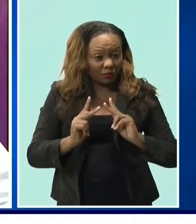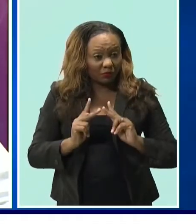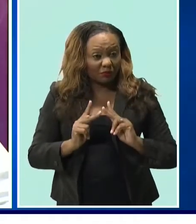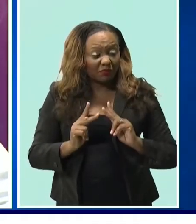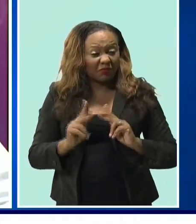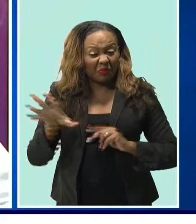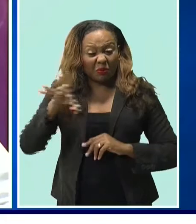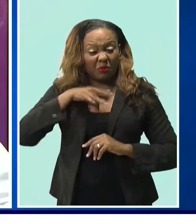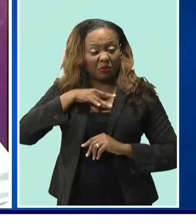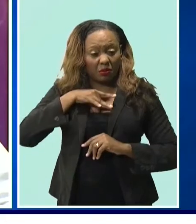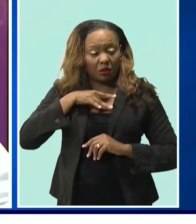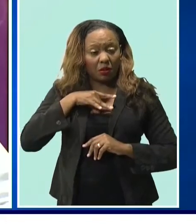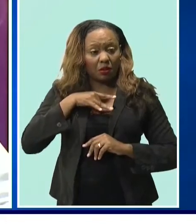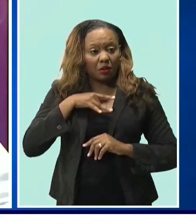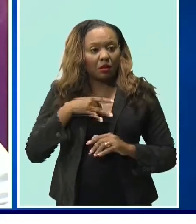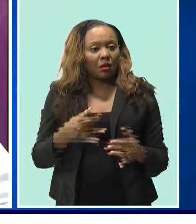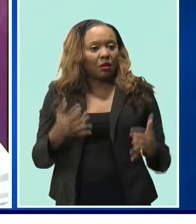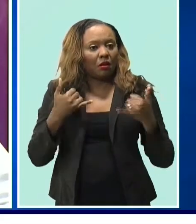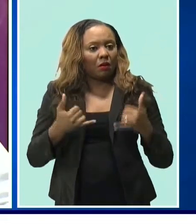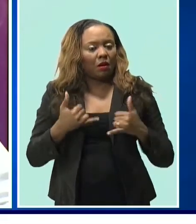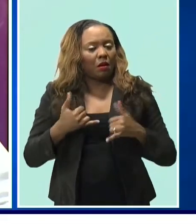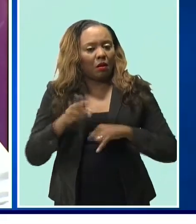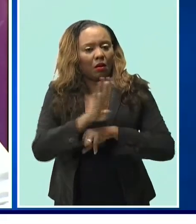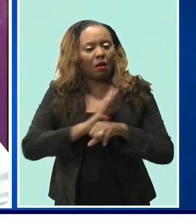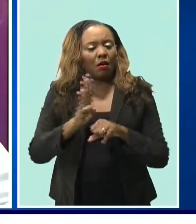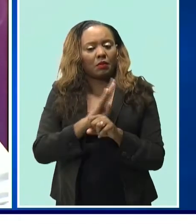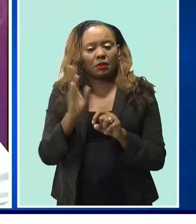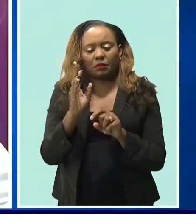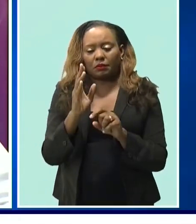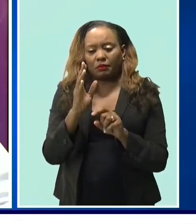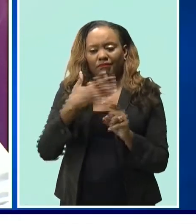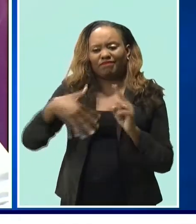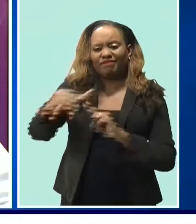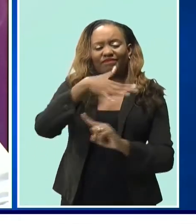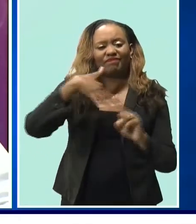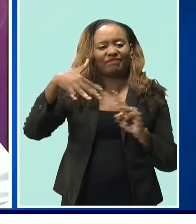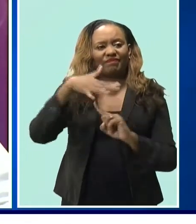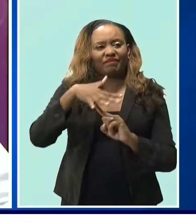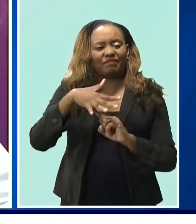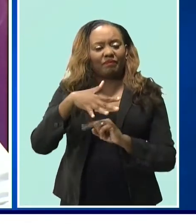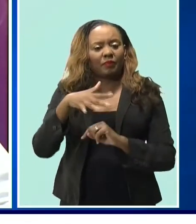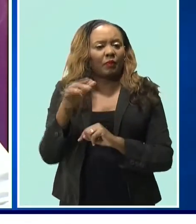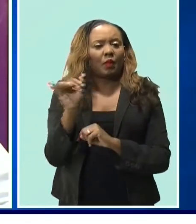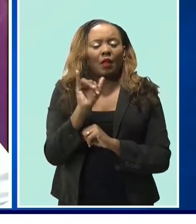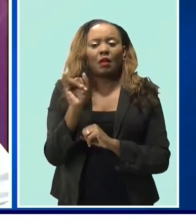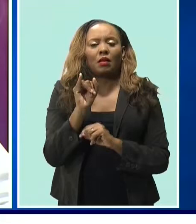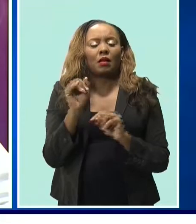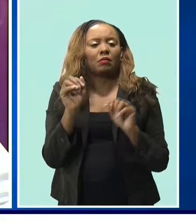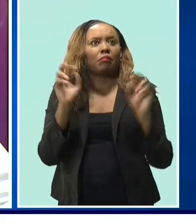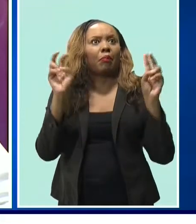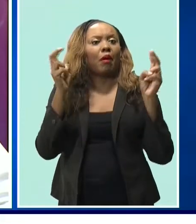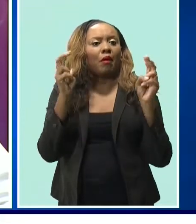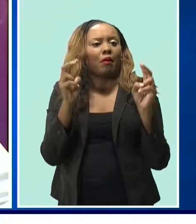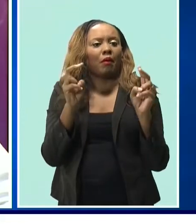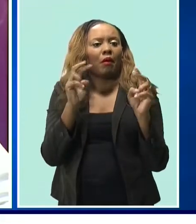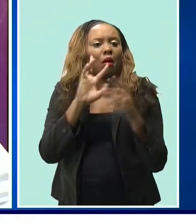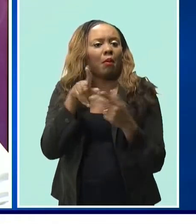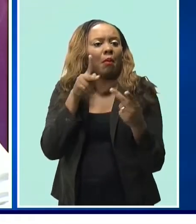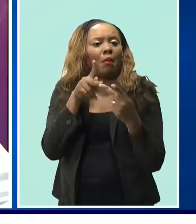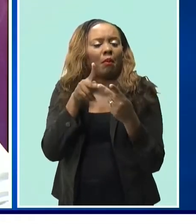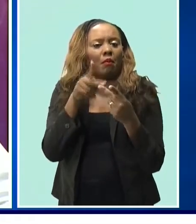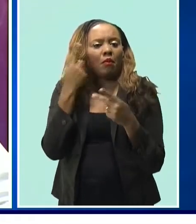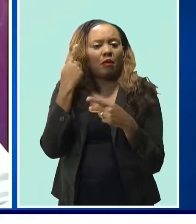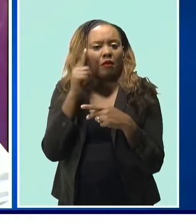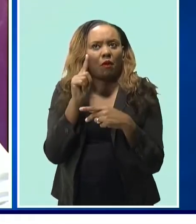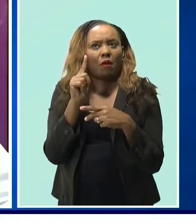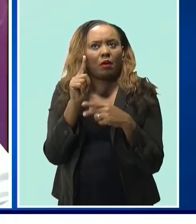Barbados's socio-demographic situation represents almost a perfect storm for COVID-19 and for adverse outcomes